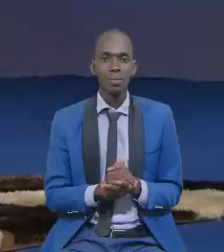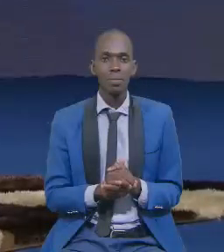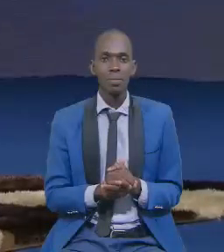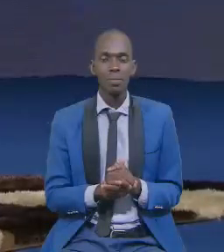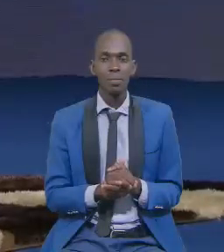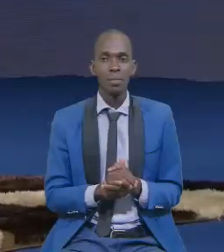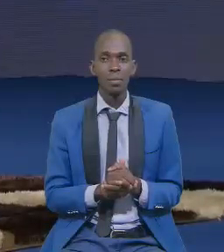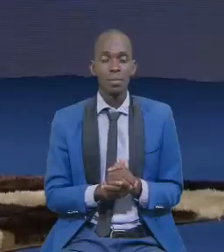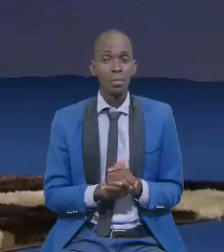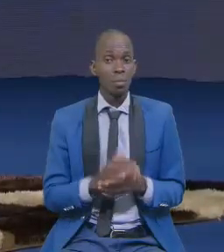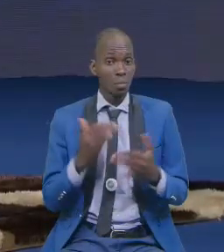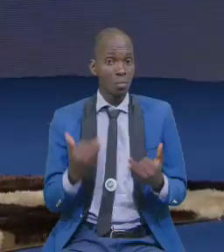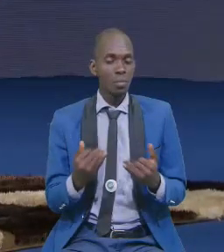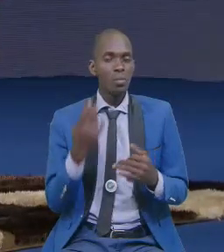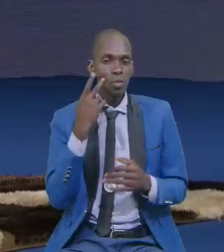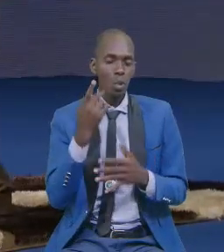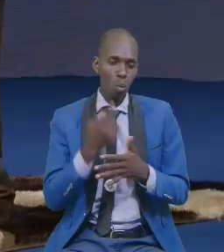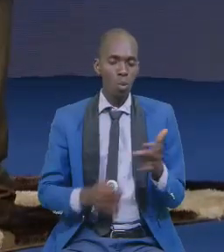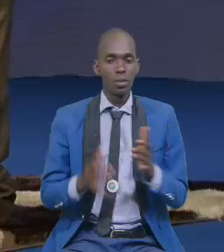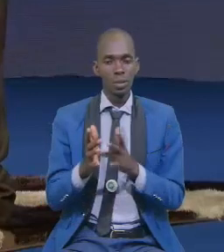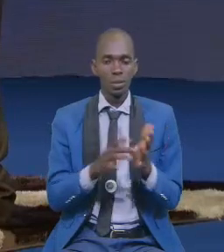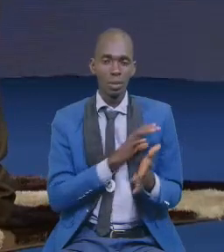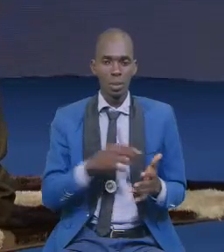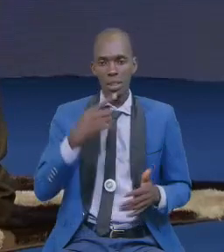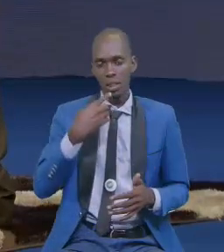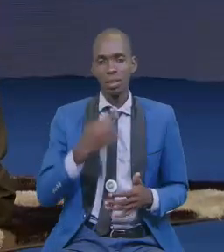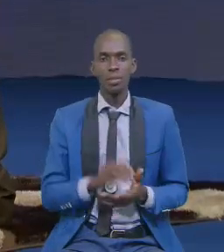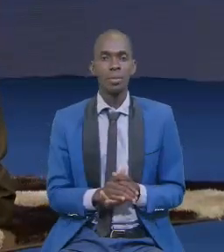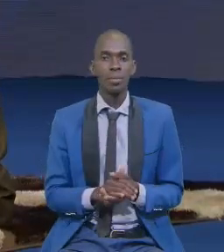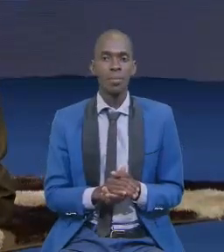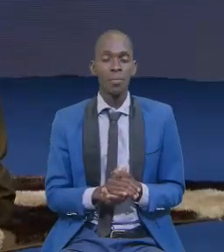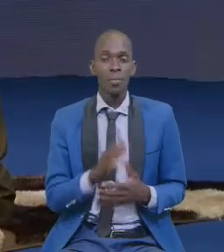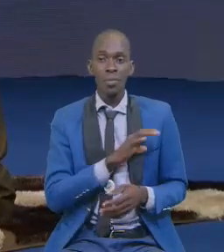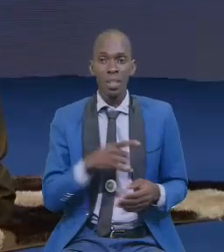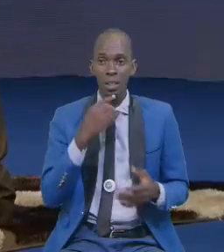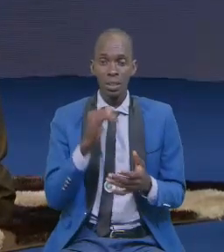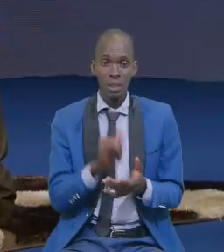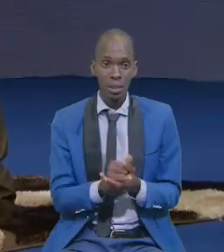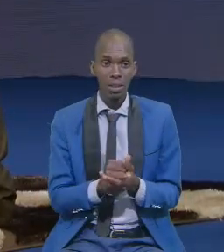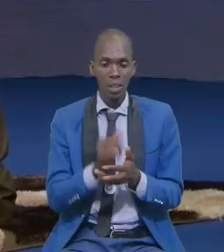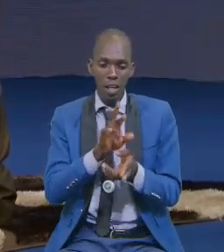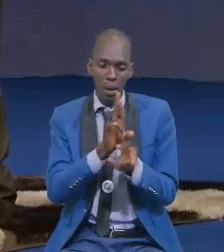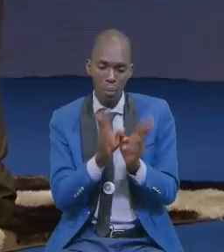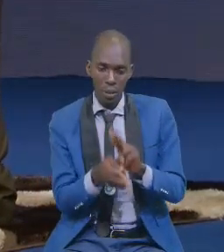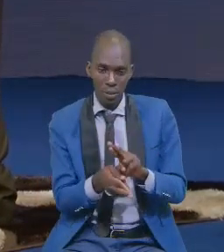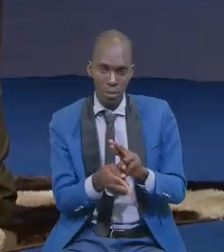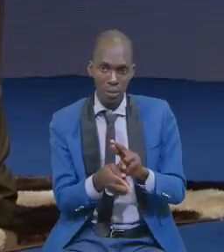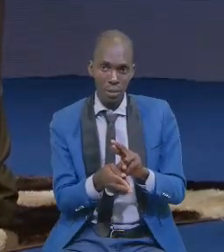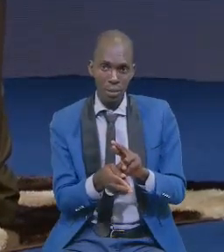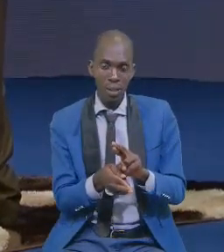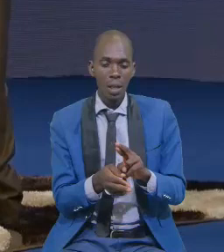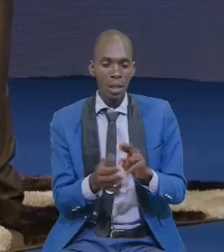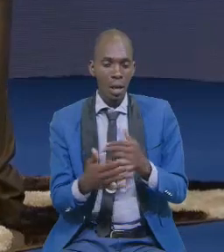But look at what Jesus said. He said, repent. Then he said,